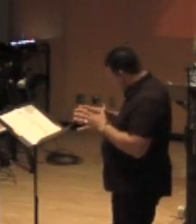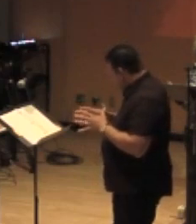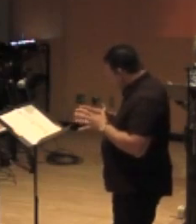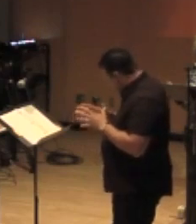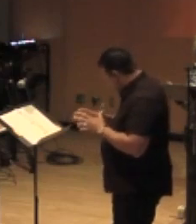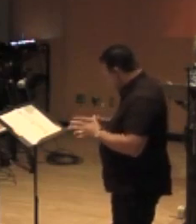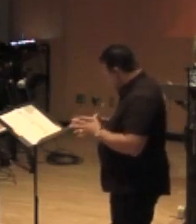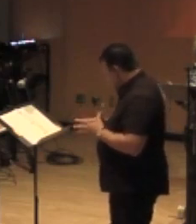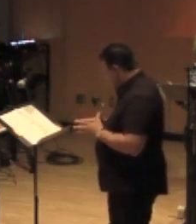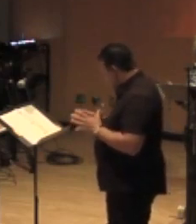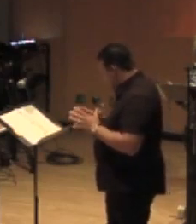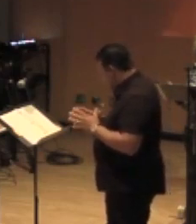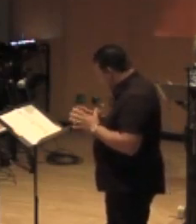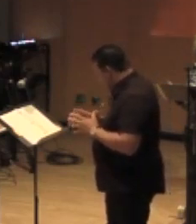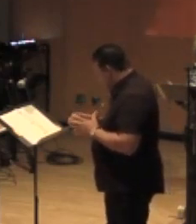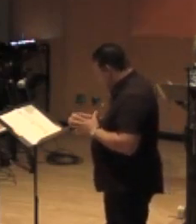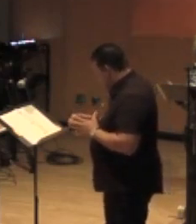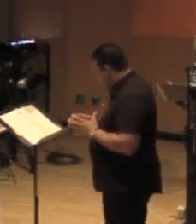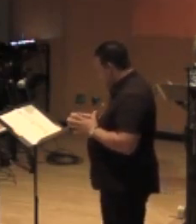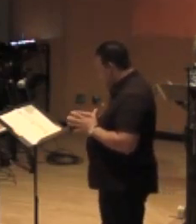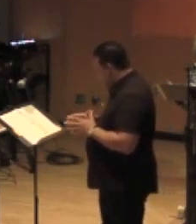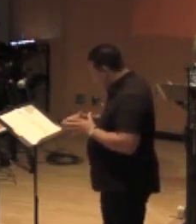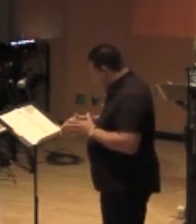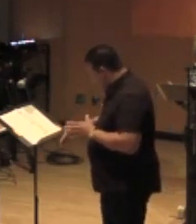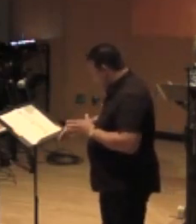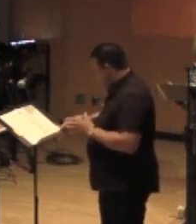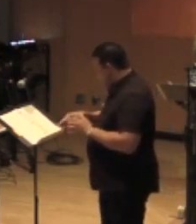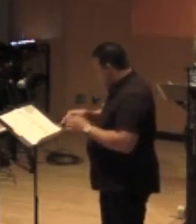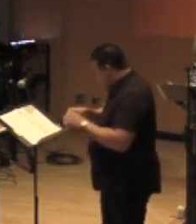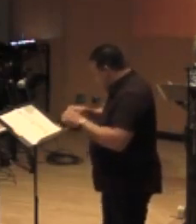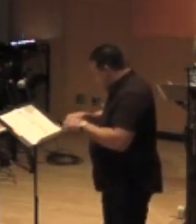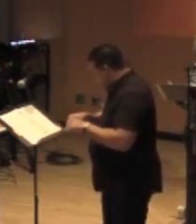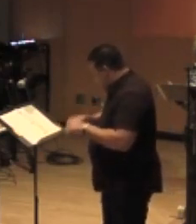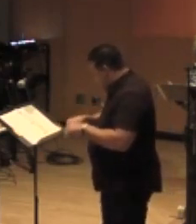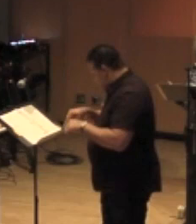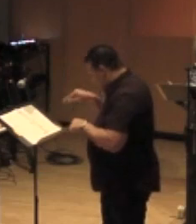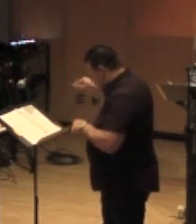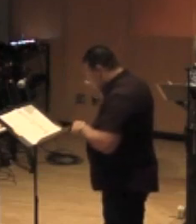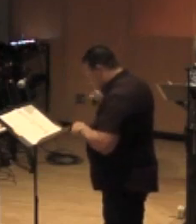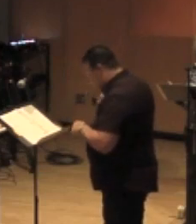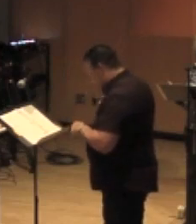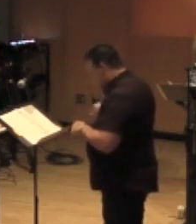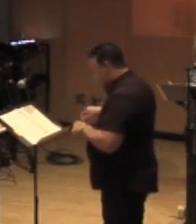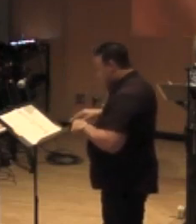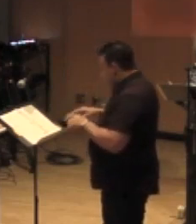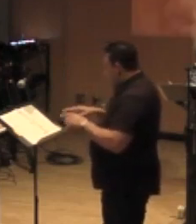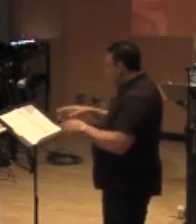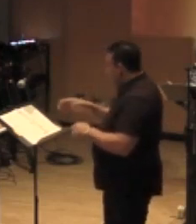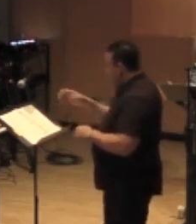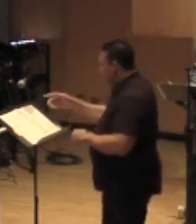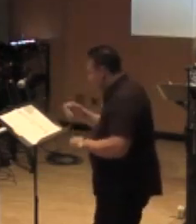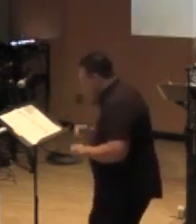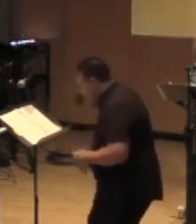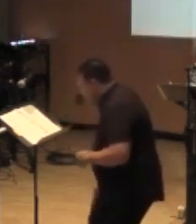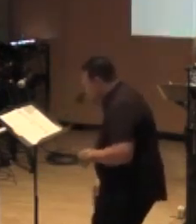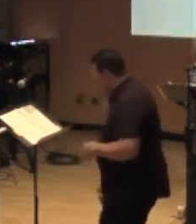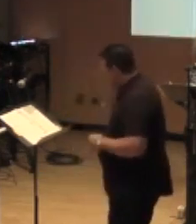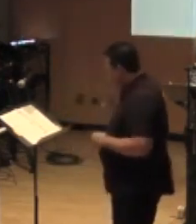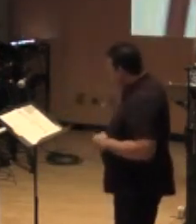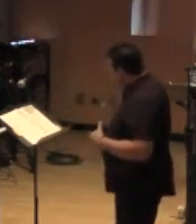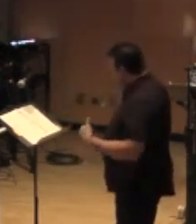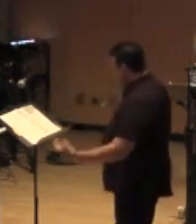very deep it's one of the deepest in the country right here I sit there in that small boat the waves